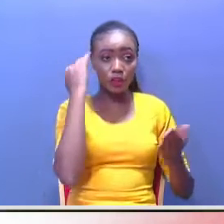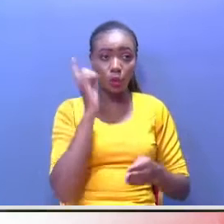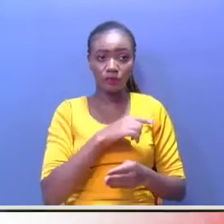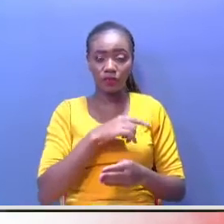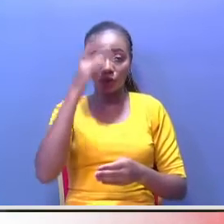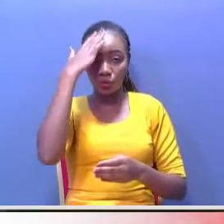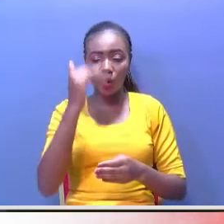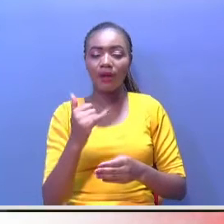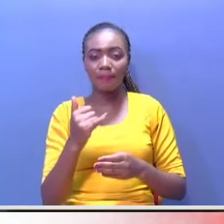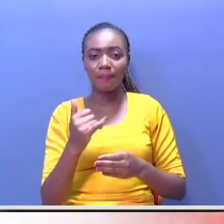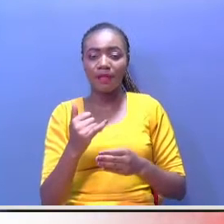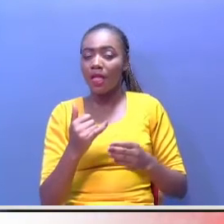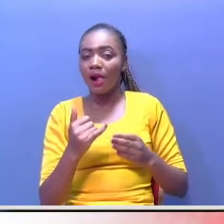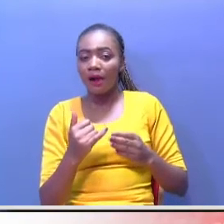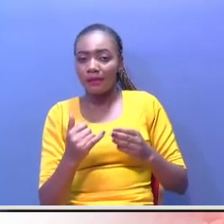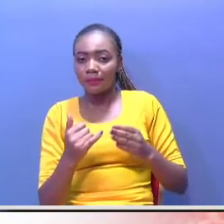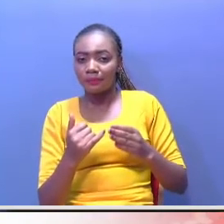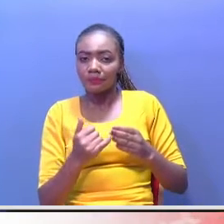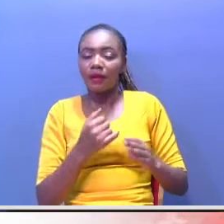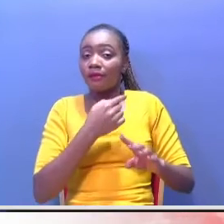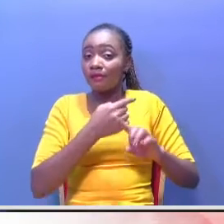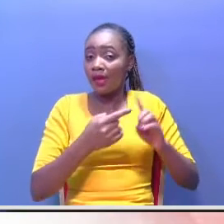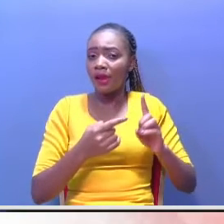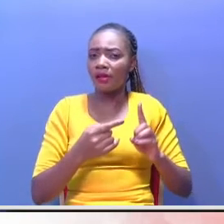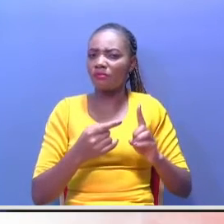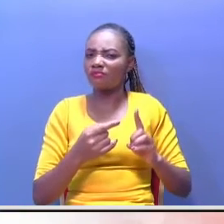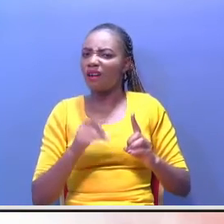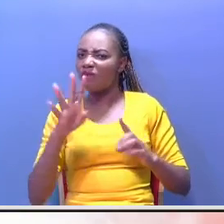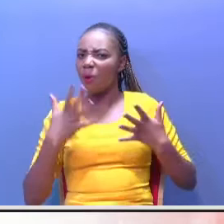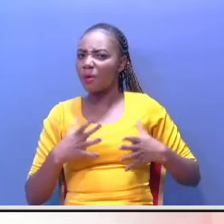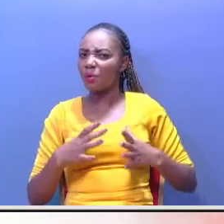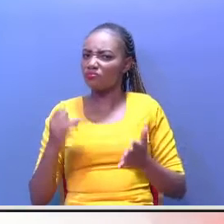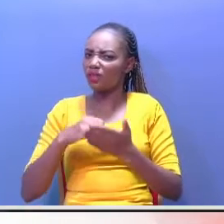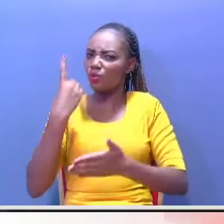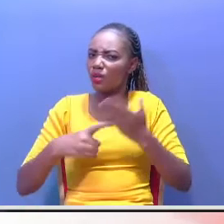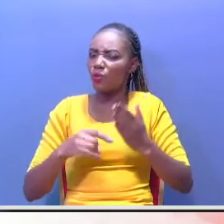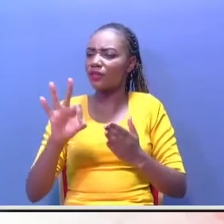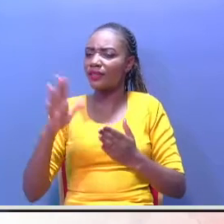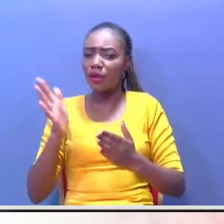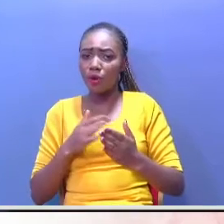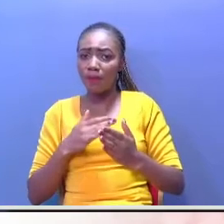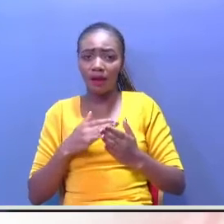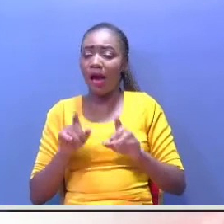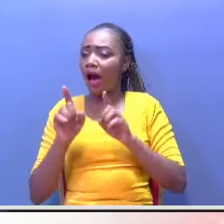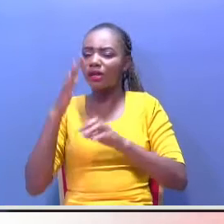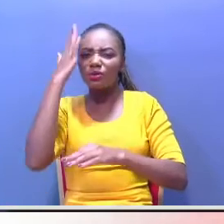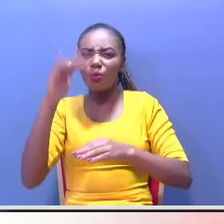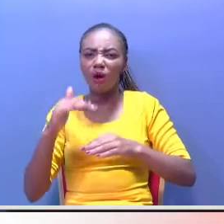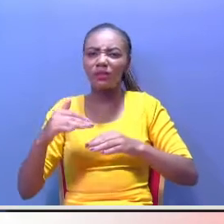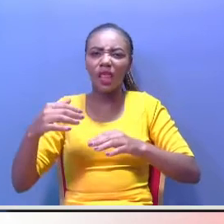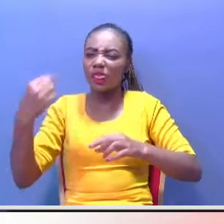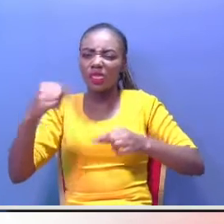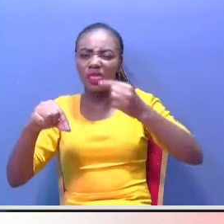The lynching of four people, among them three women, accused of being witches 3 days ago in Marani sub-county in Kisii